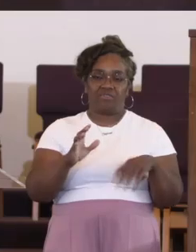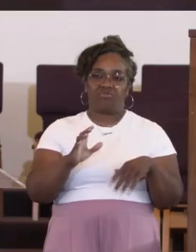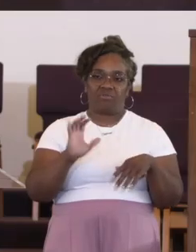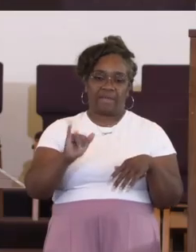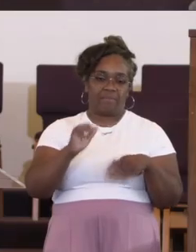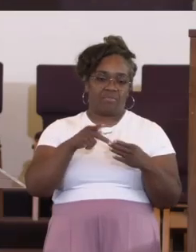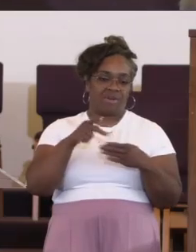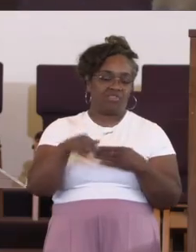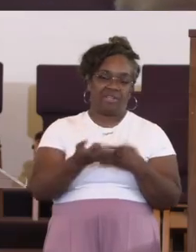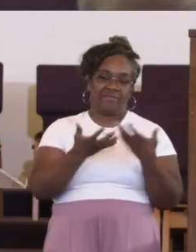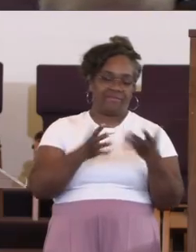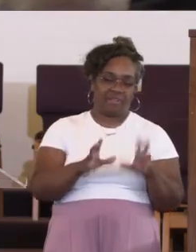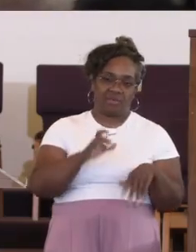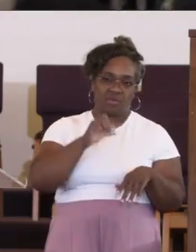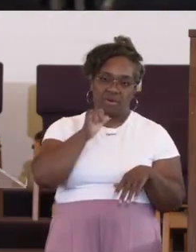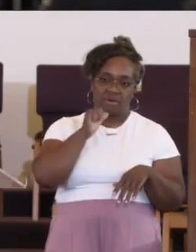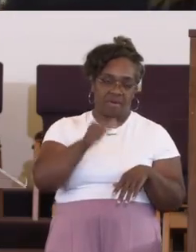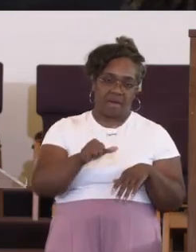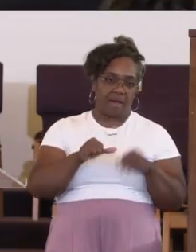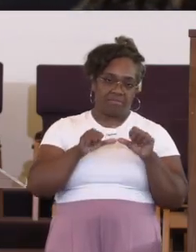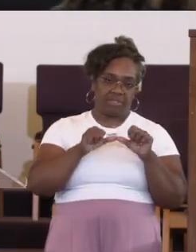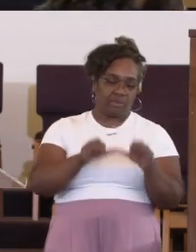then the second question is